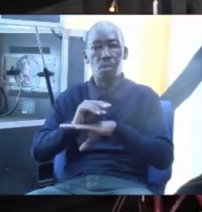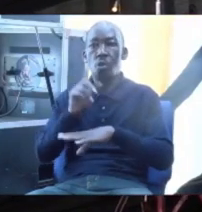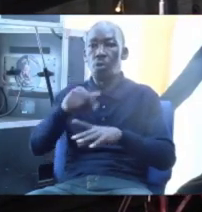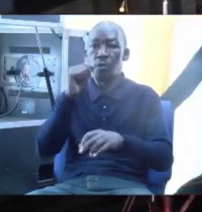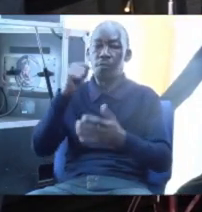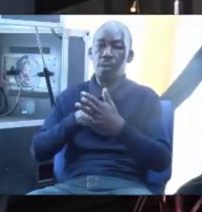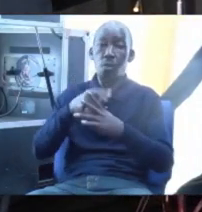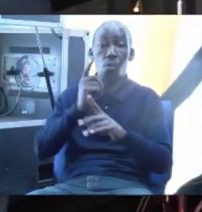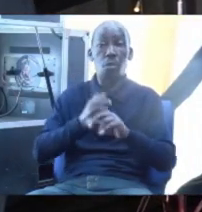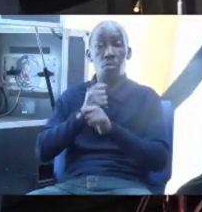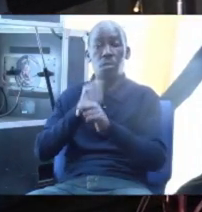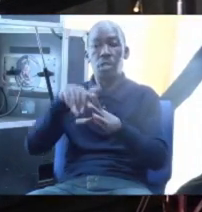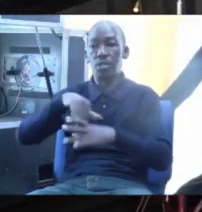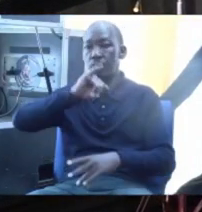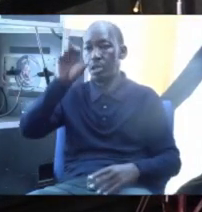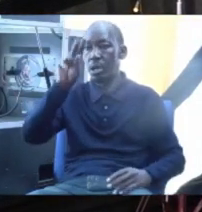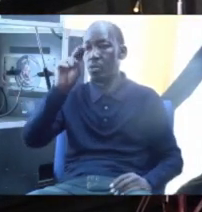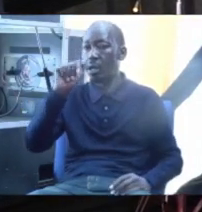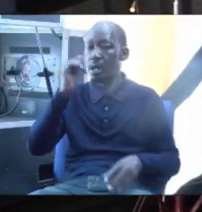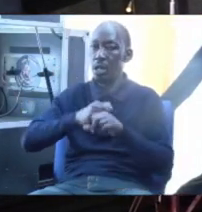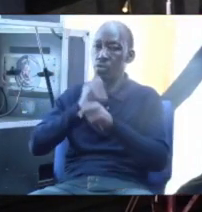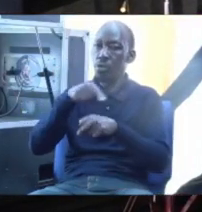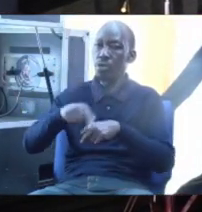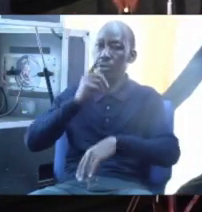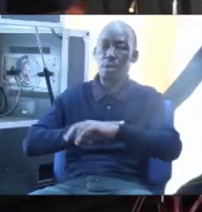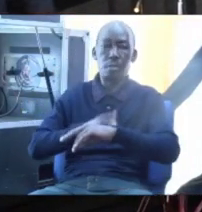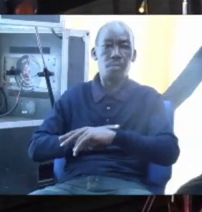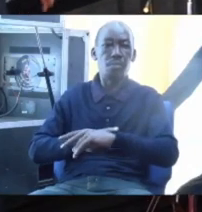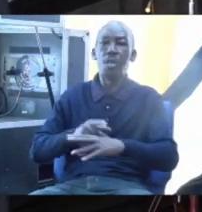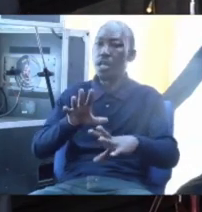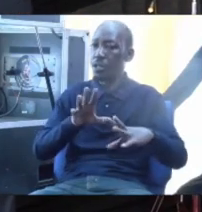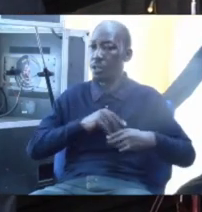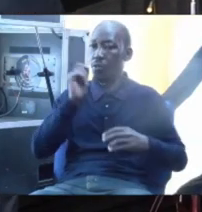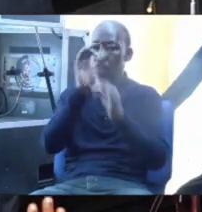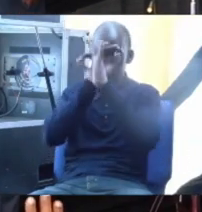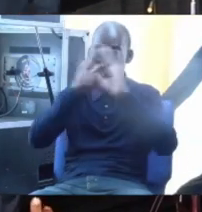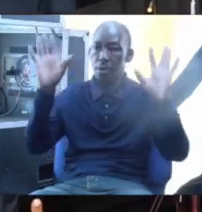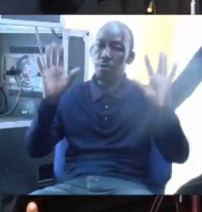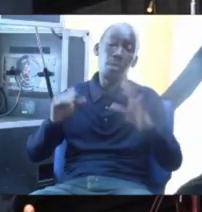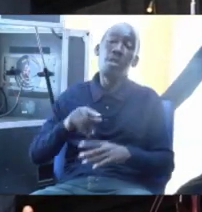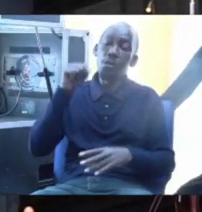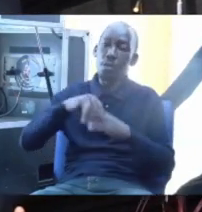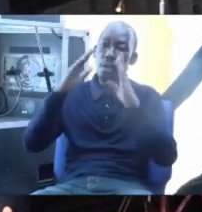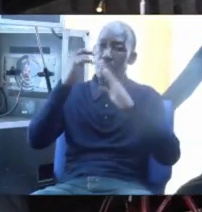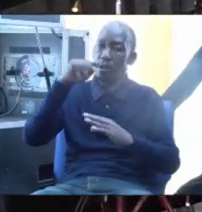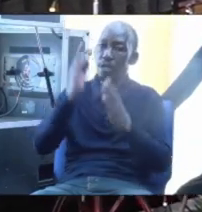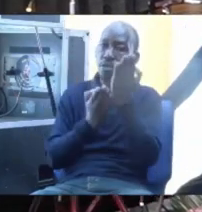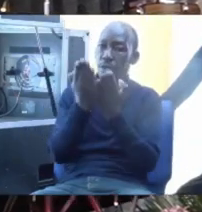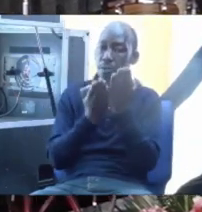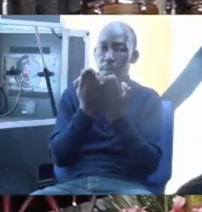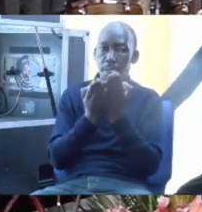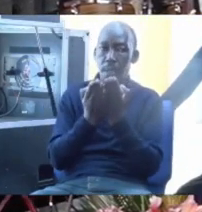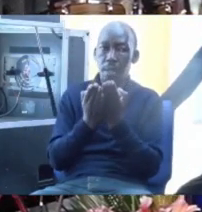he shall do in January, he shall do for you this time. Receive your miracle. You are in the right service.